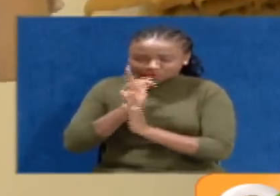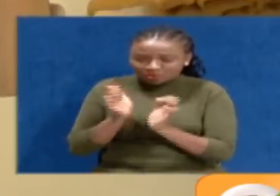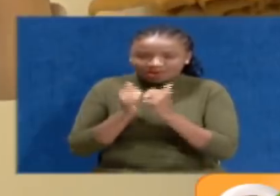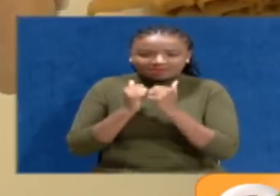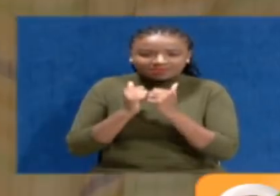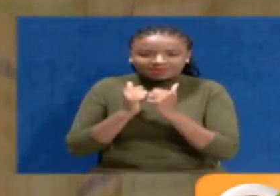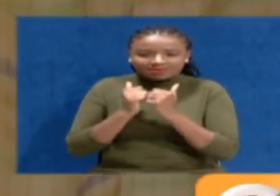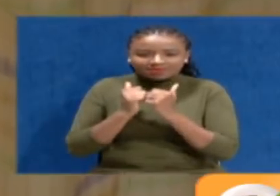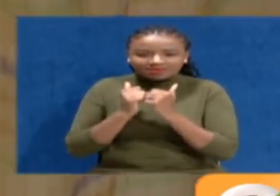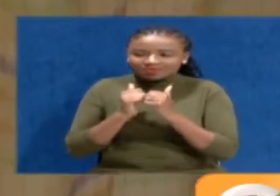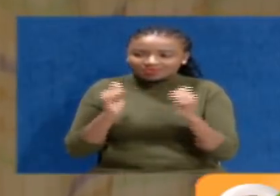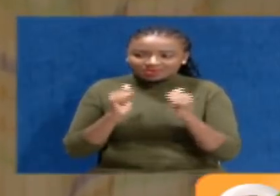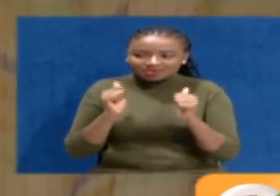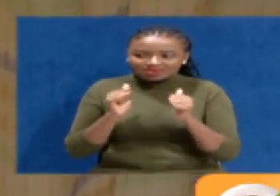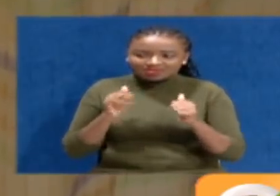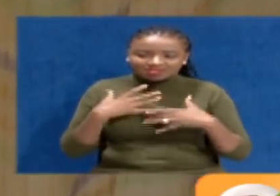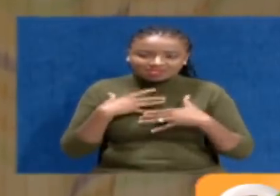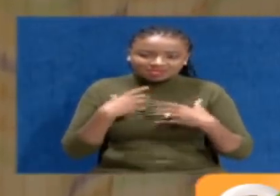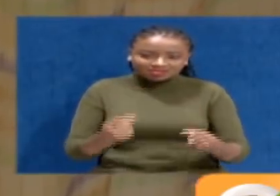comes.